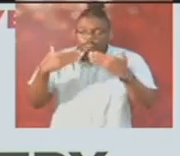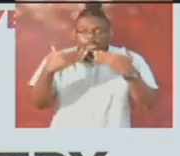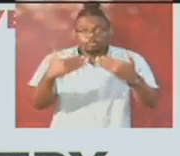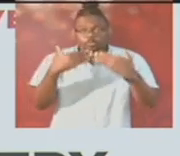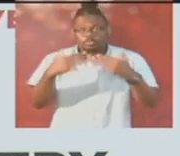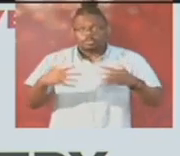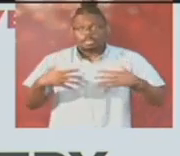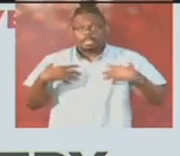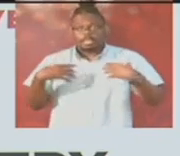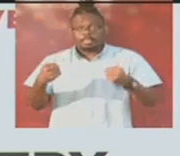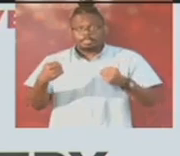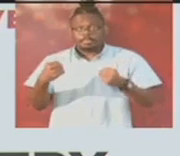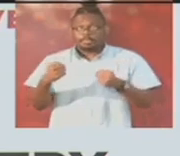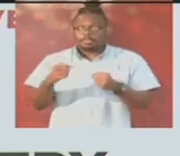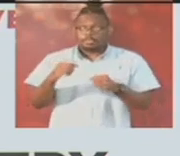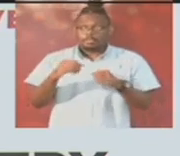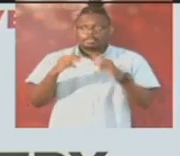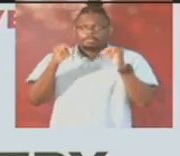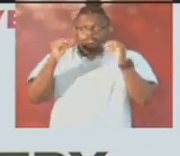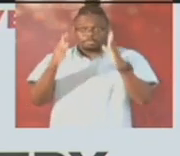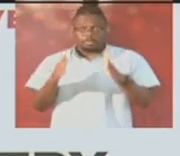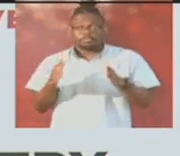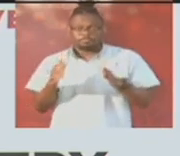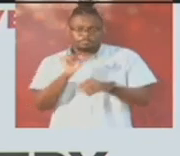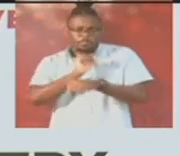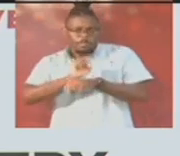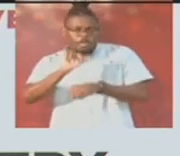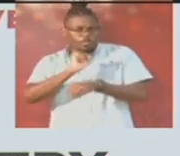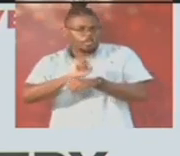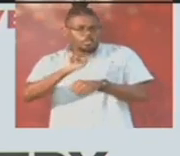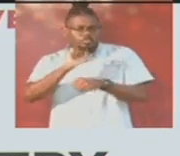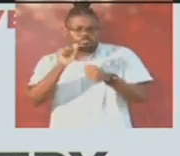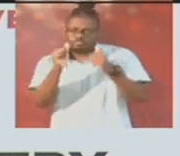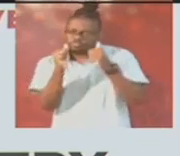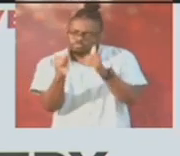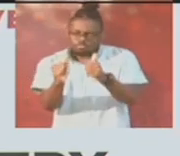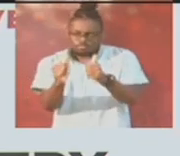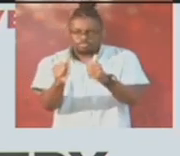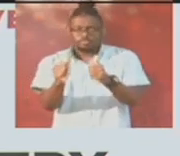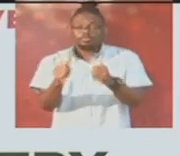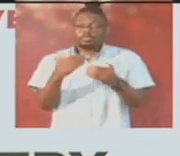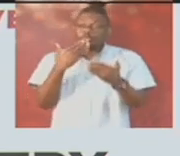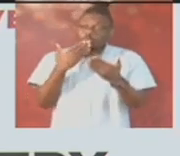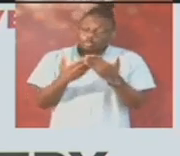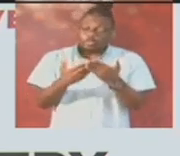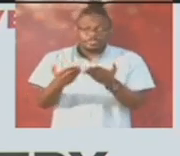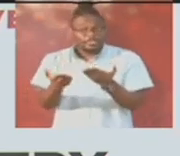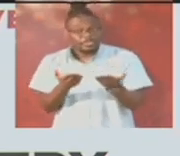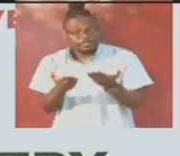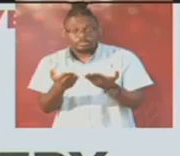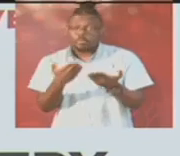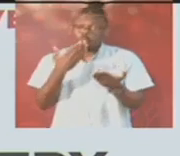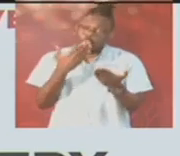workers for rising to the challenge. Your good work has not gone unnoticed.